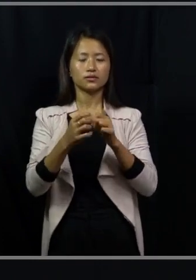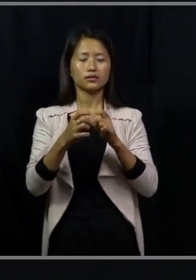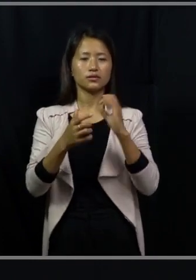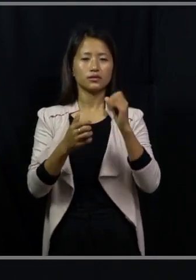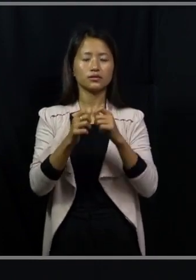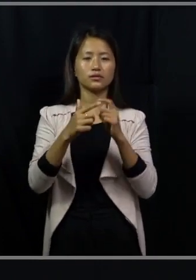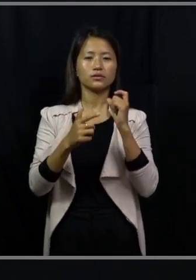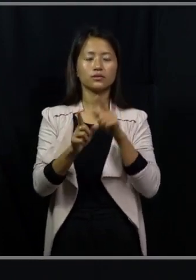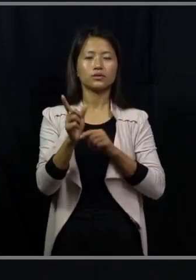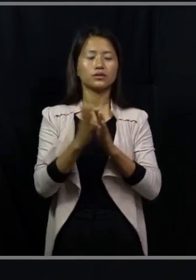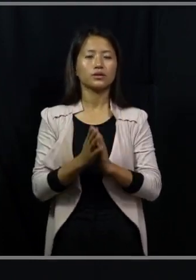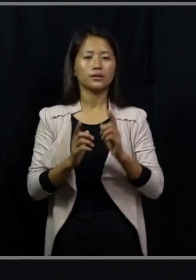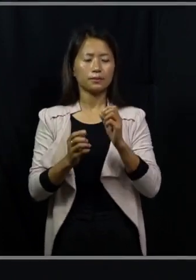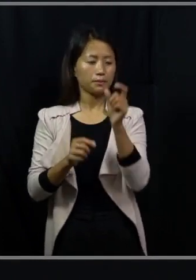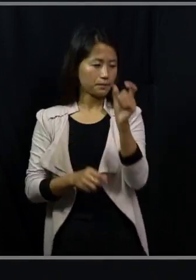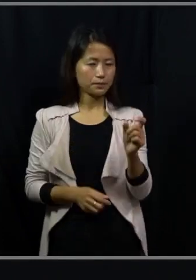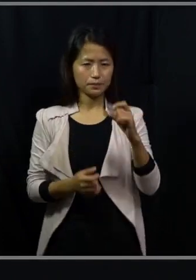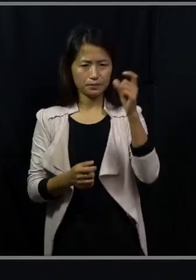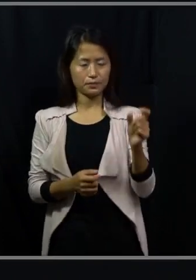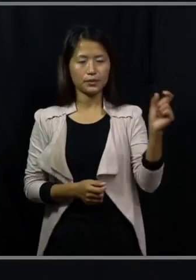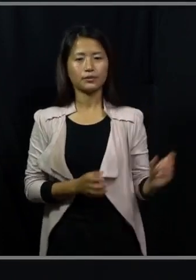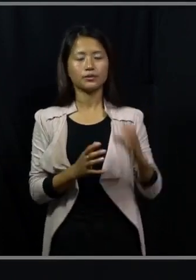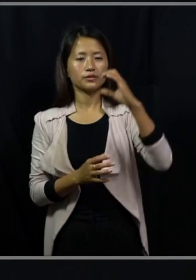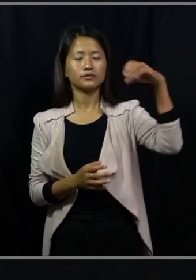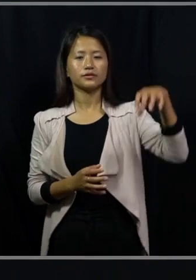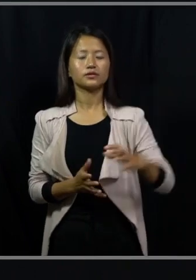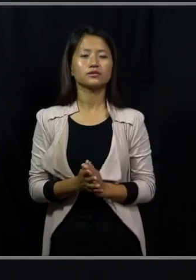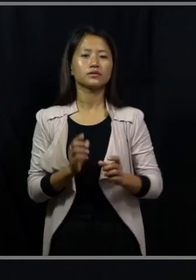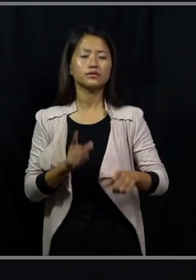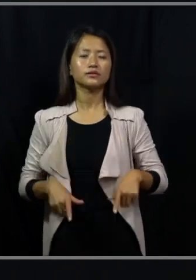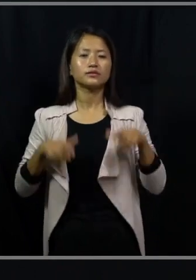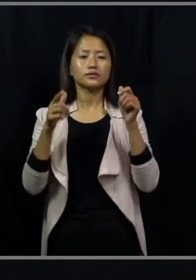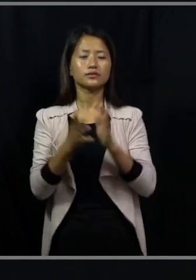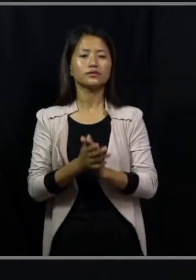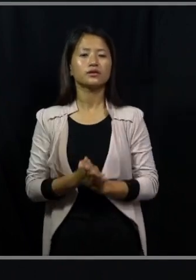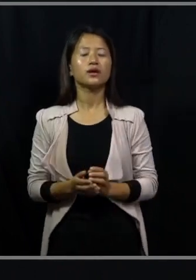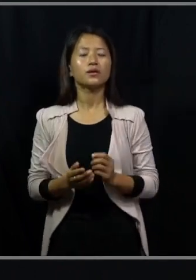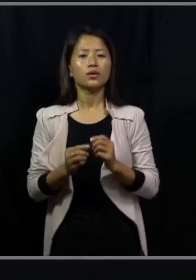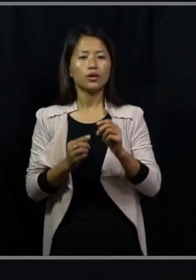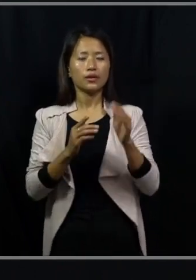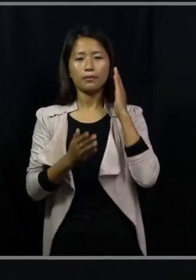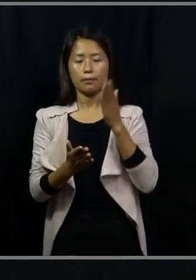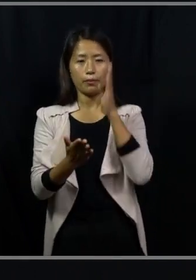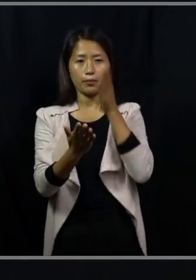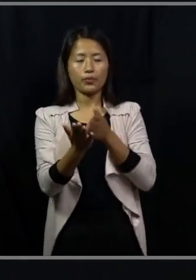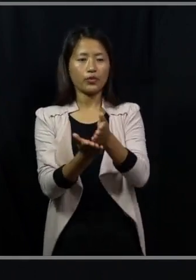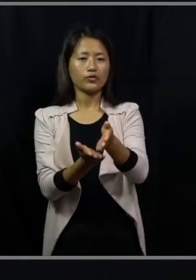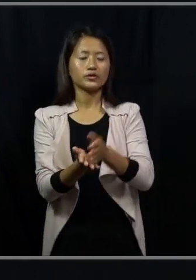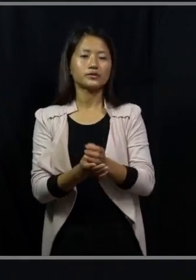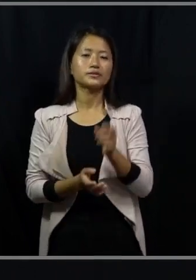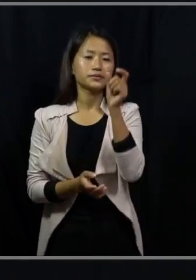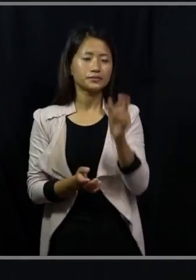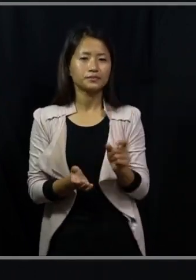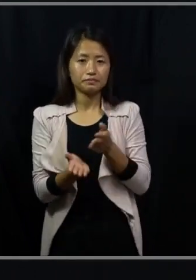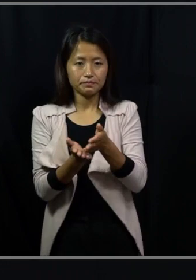cities, because people living in the cities, they mostly belong to the professional class and traders, and the traders, they can